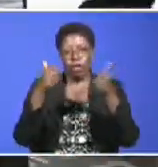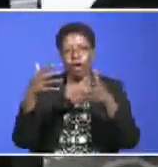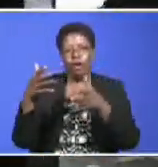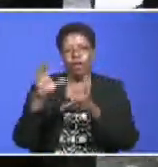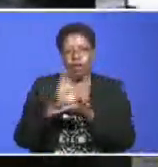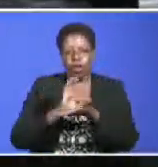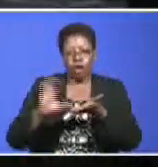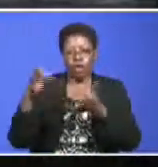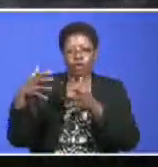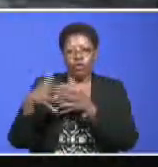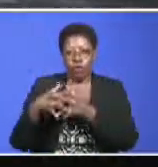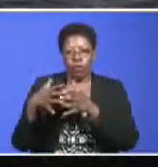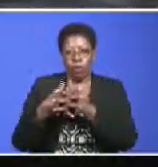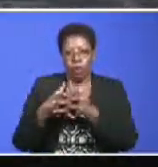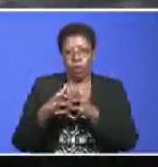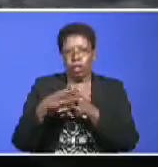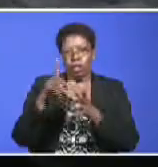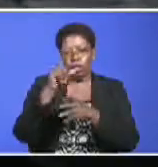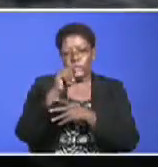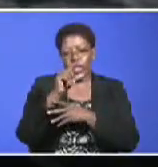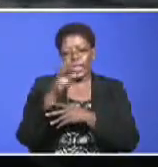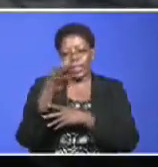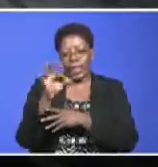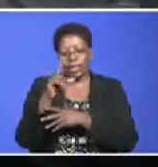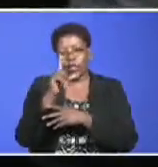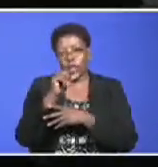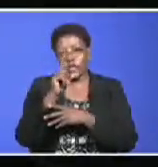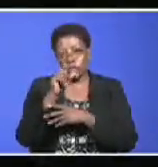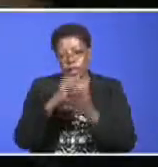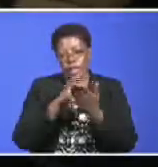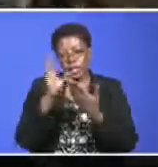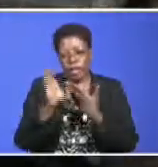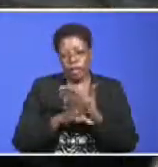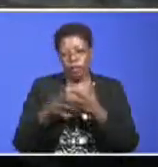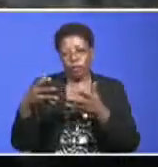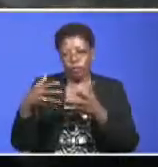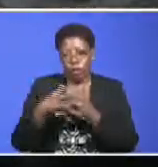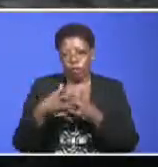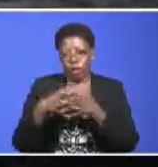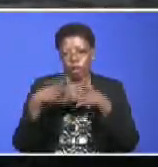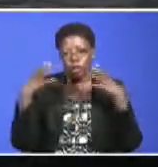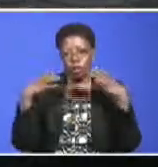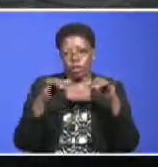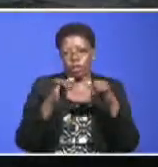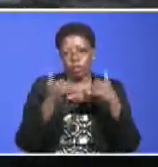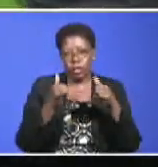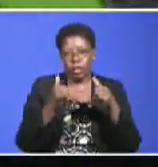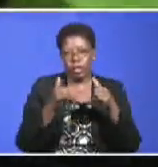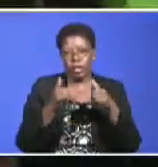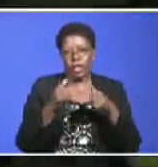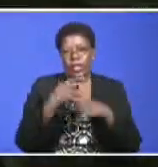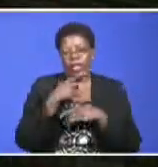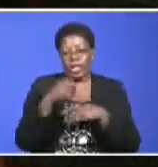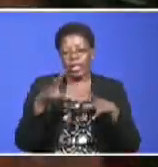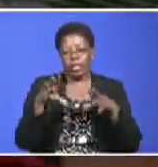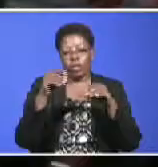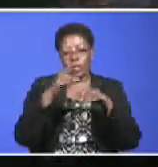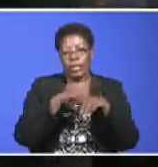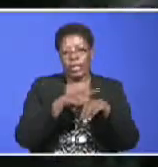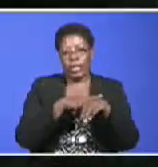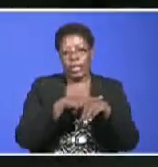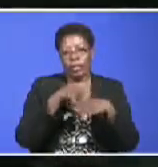with the opening bowl game on the 2019-2020 calendar. But football aside, the coaches and players said they have been certainly soaking up the time